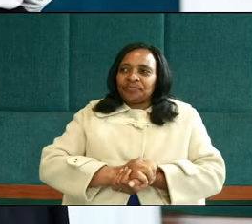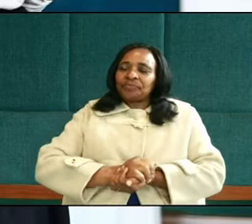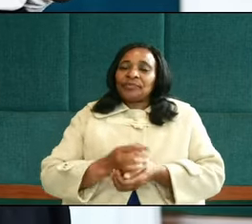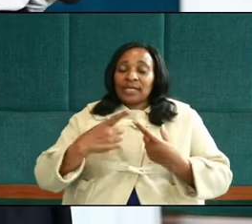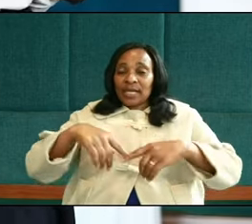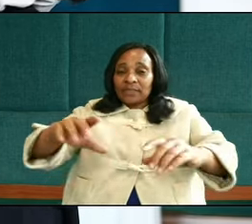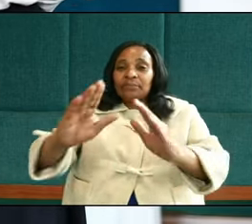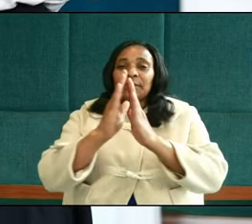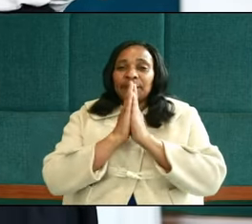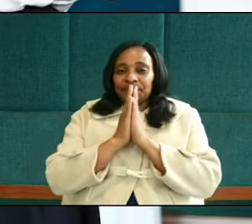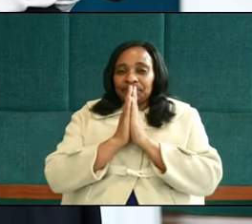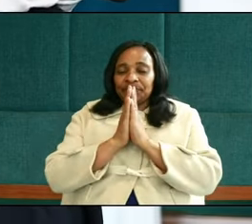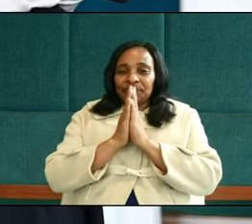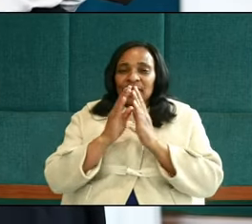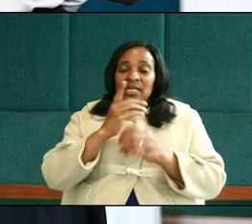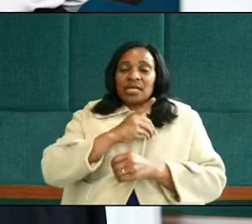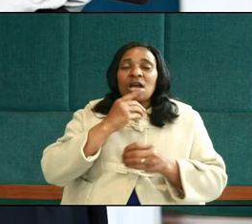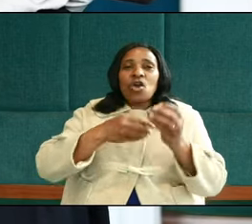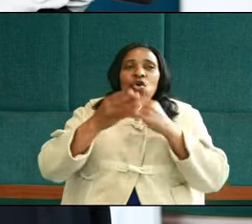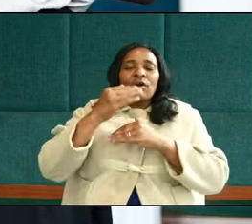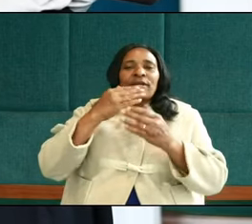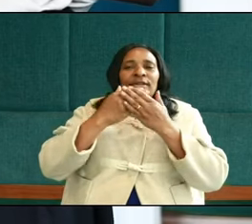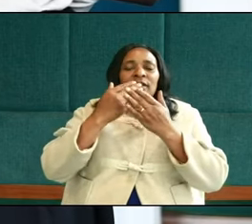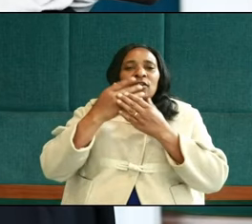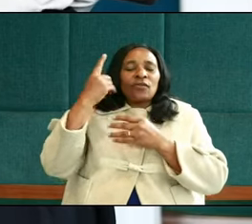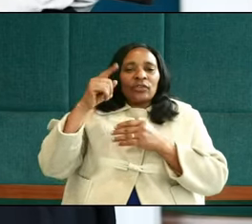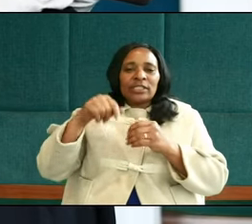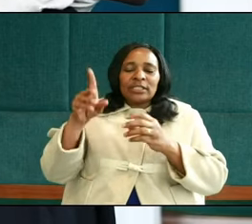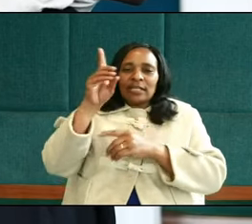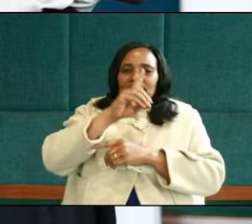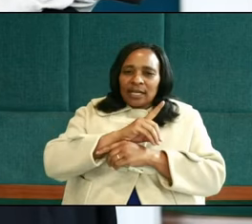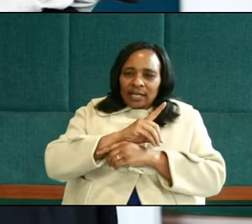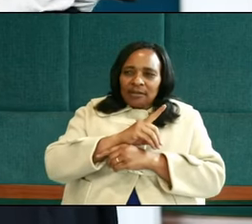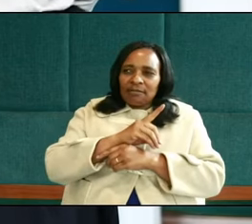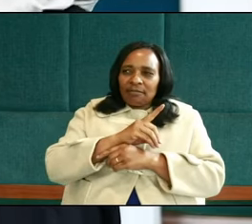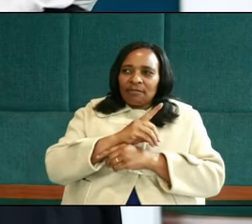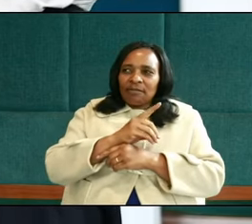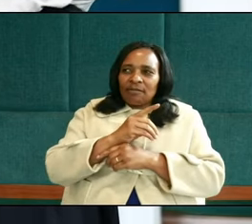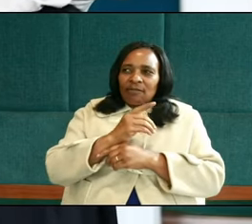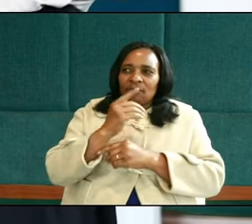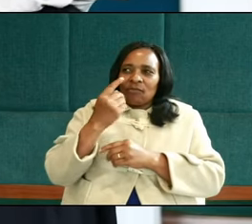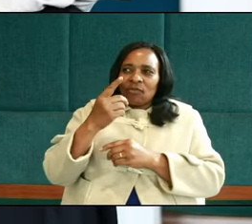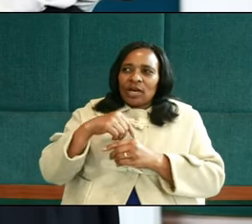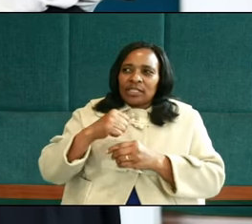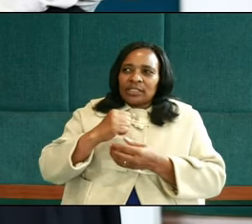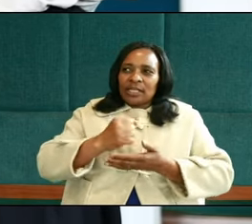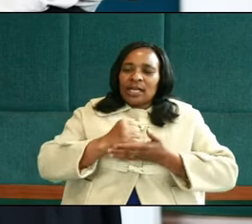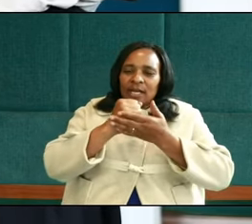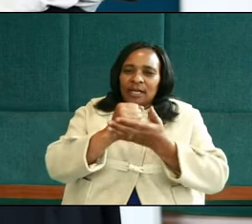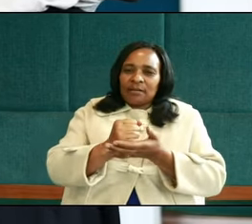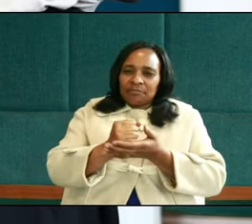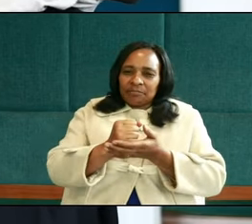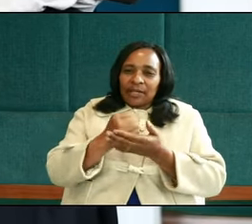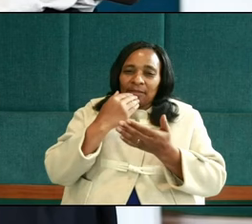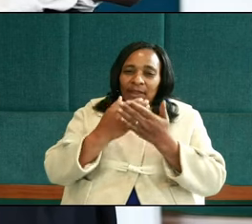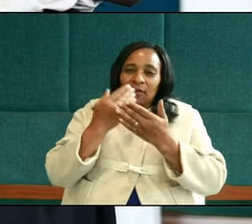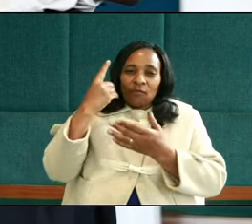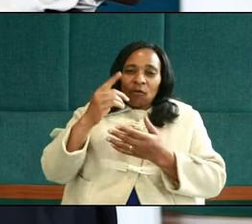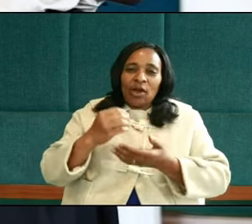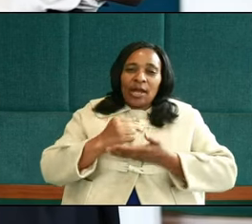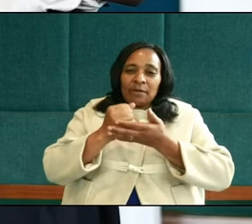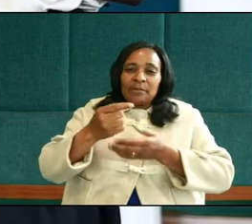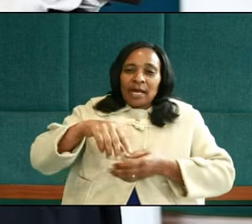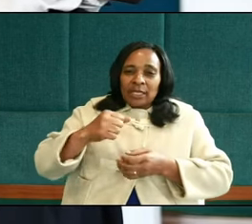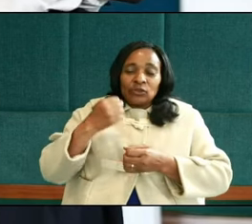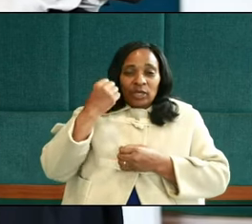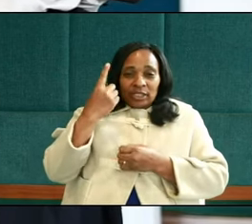Let's pray. Dear God, thank you for this day. Thank you for the gift of life. Lord, help. Thank you for helping us understand